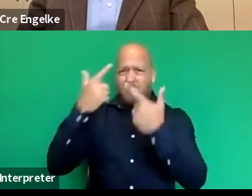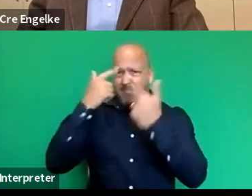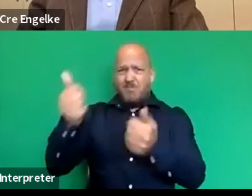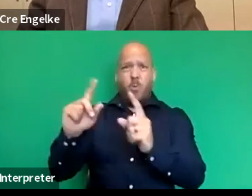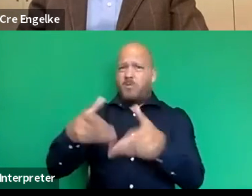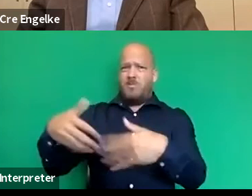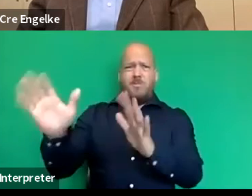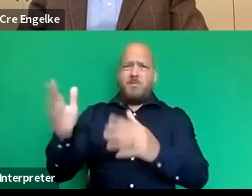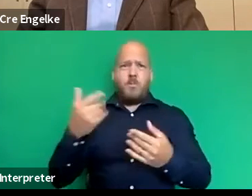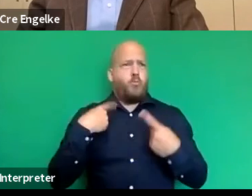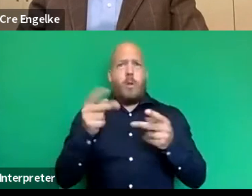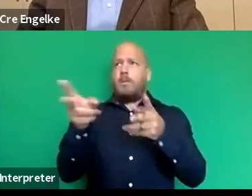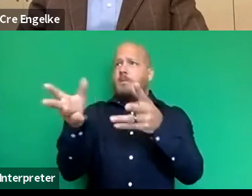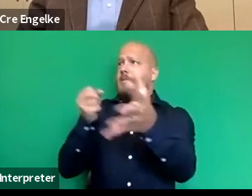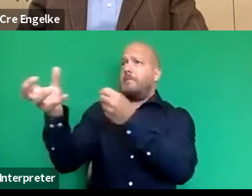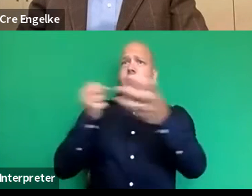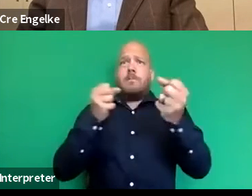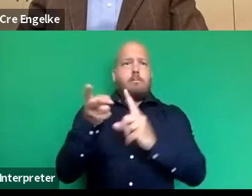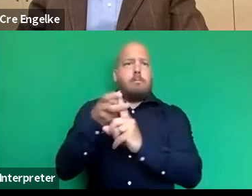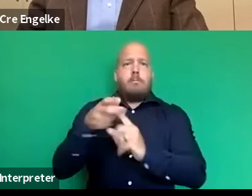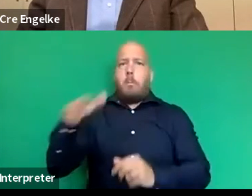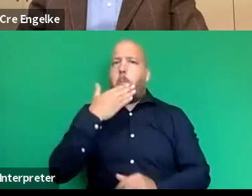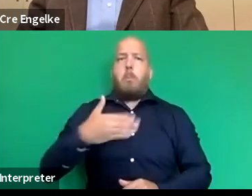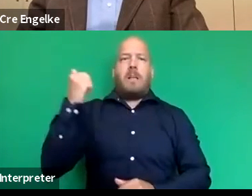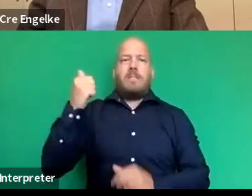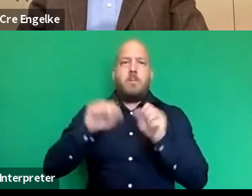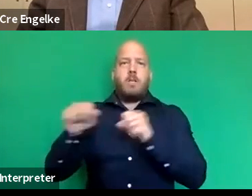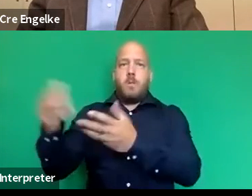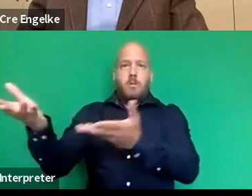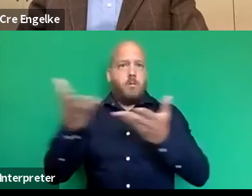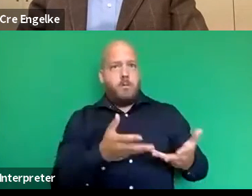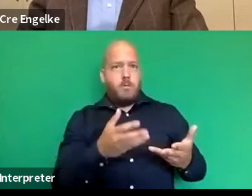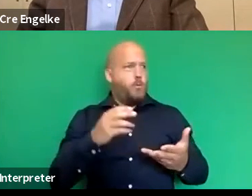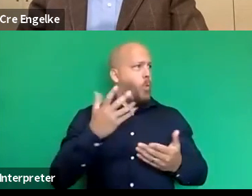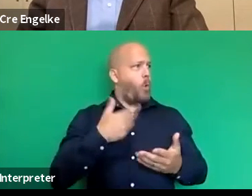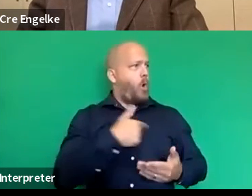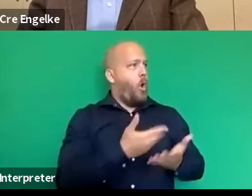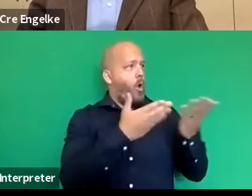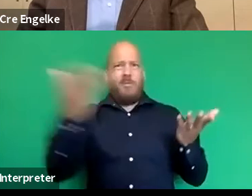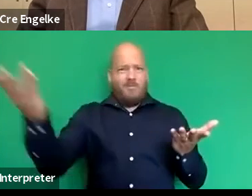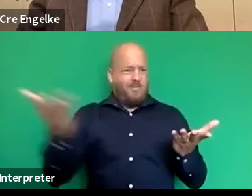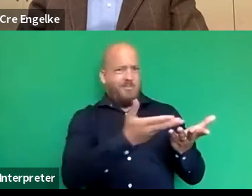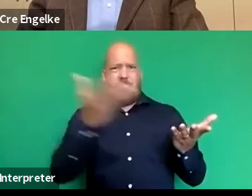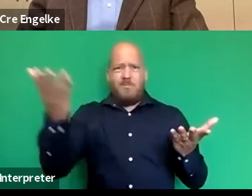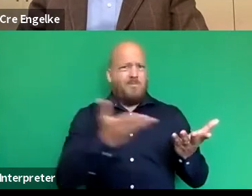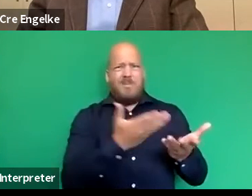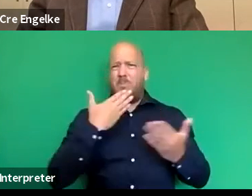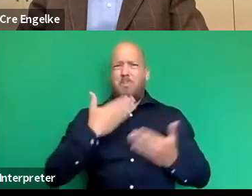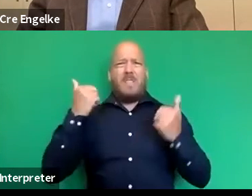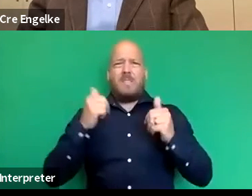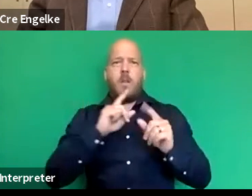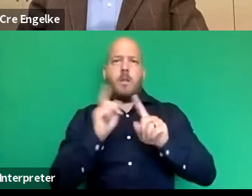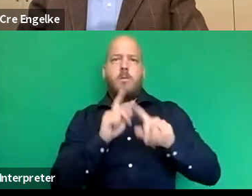offerings. And so, you know, we go through exercises periodically, and there was an initial exercise before